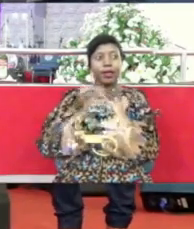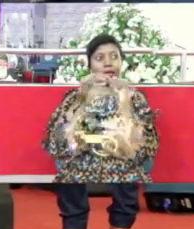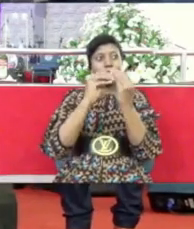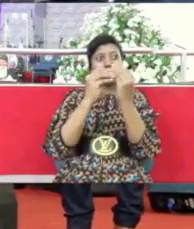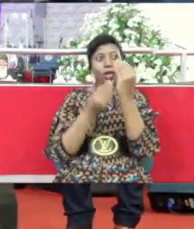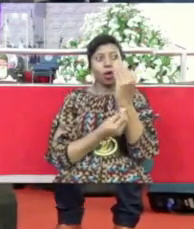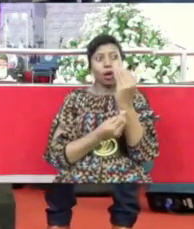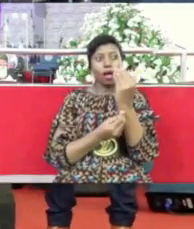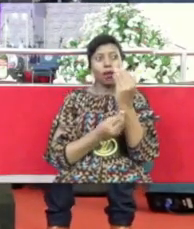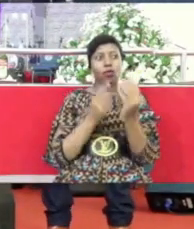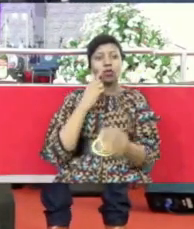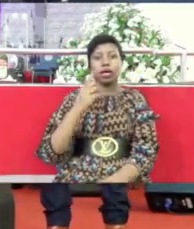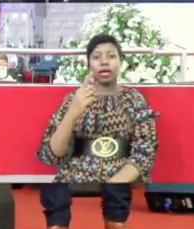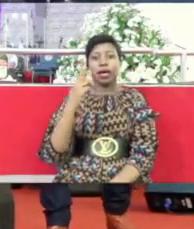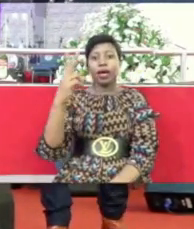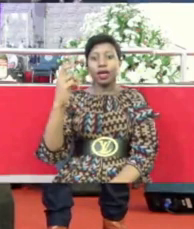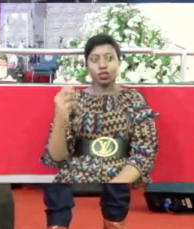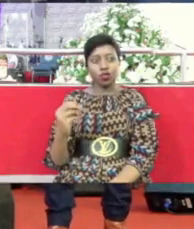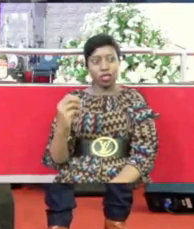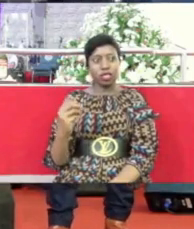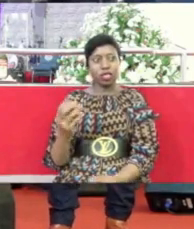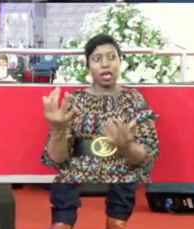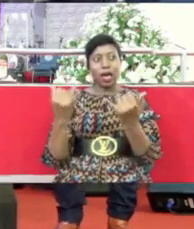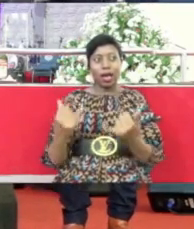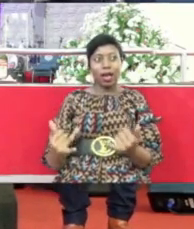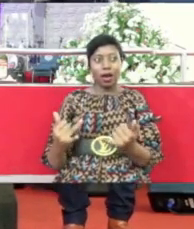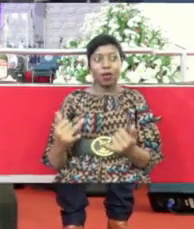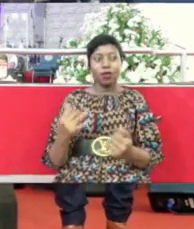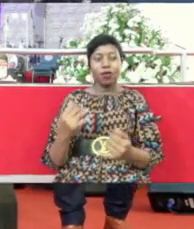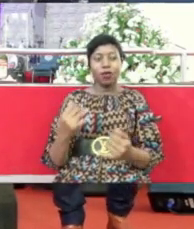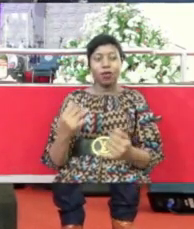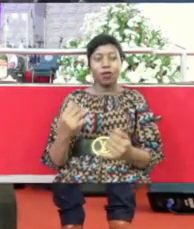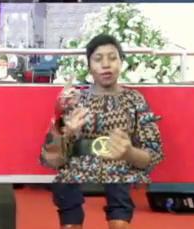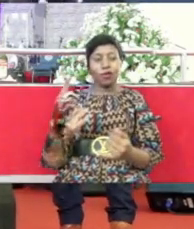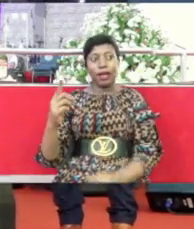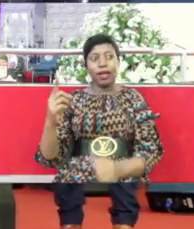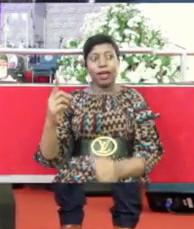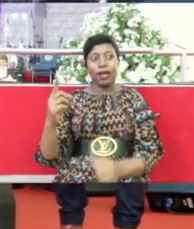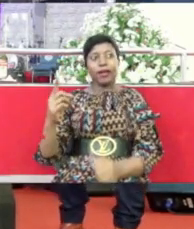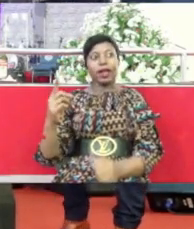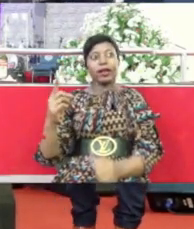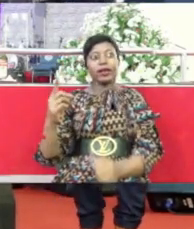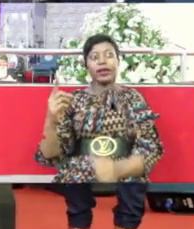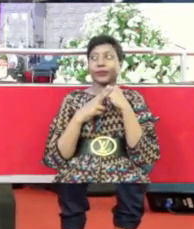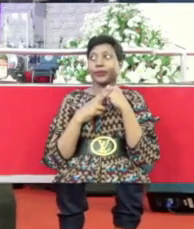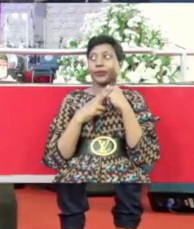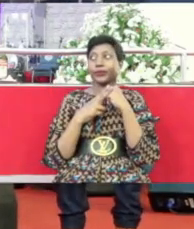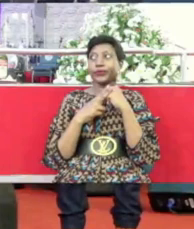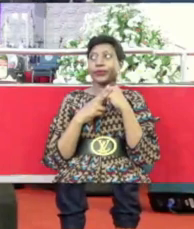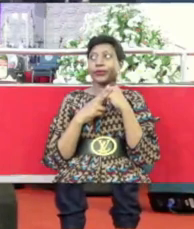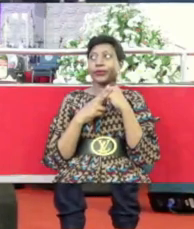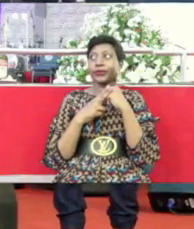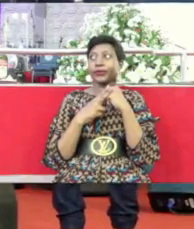ilikuwa 120. Now, sasa hivi. It's 167 if you are lucky. Ni 167. So you go to